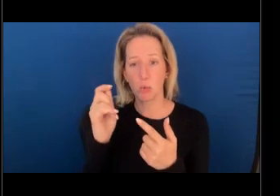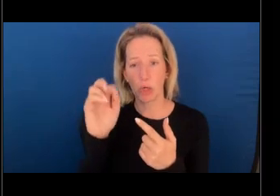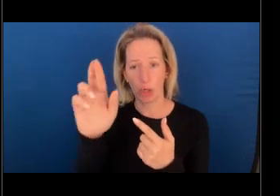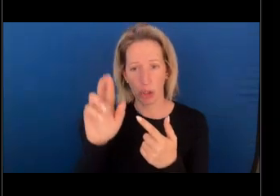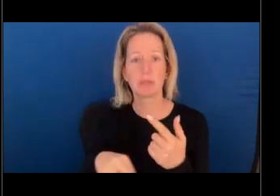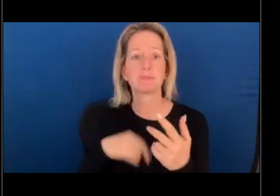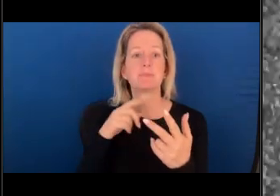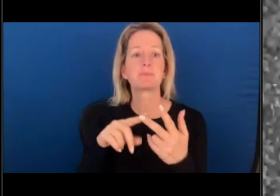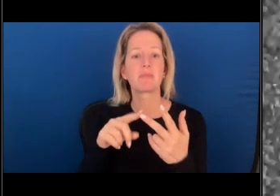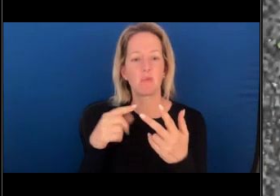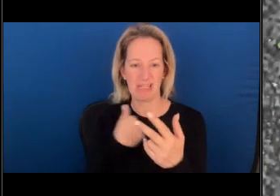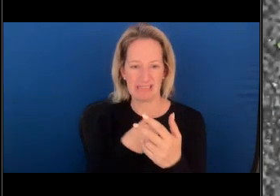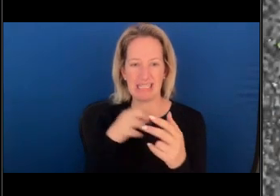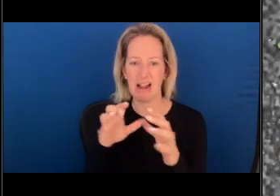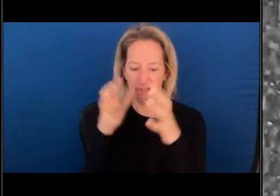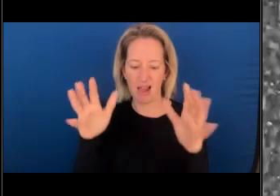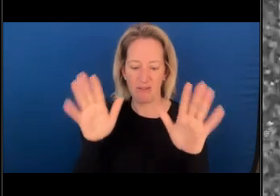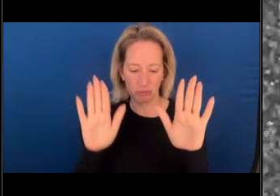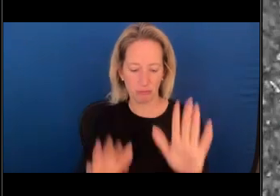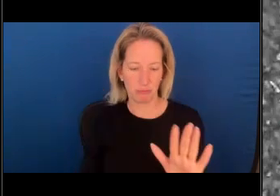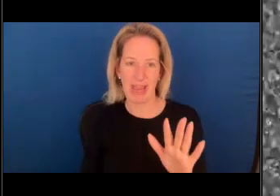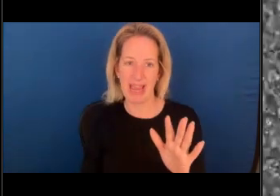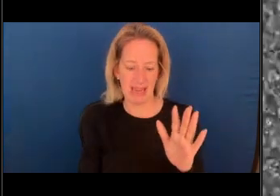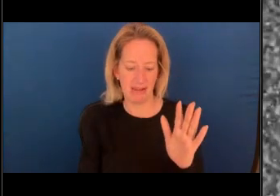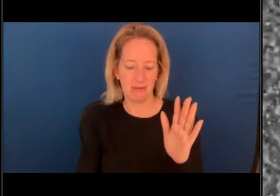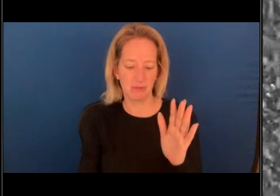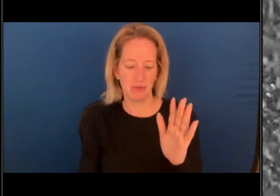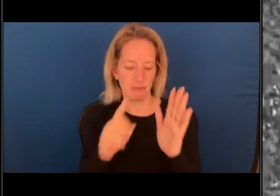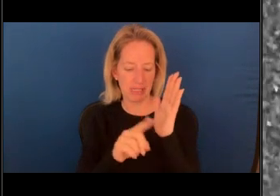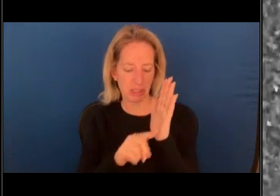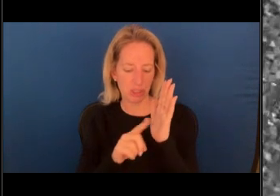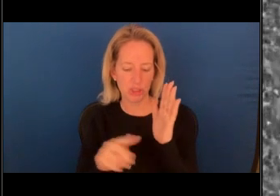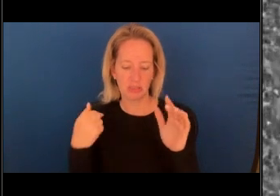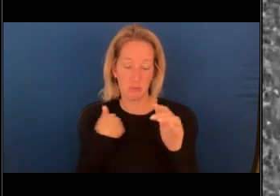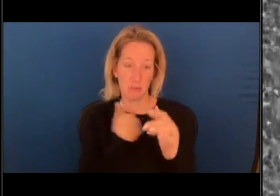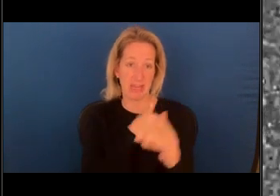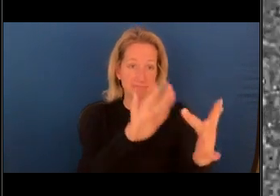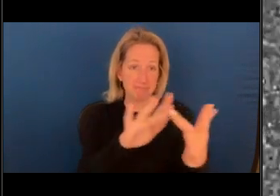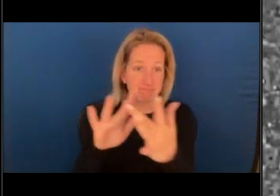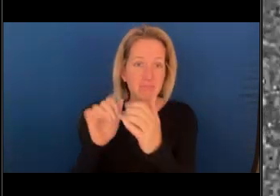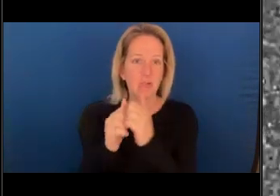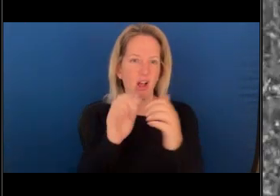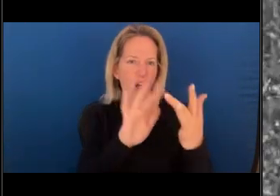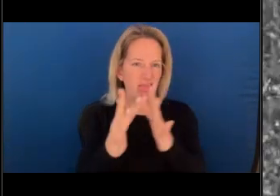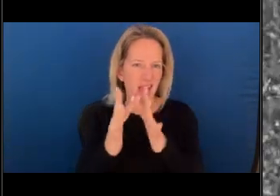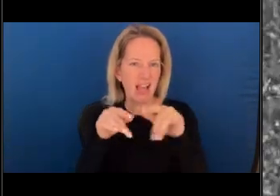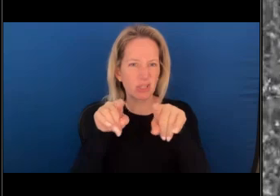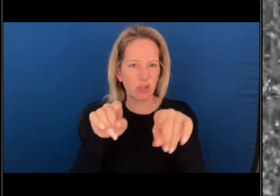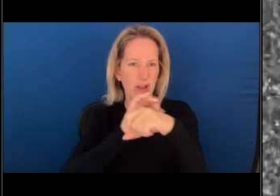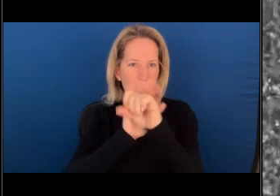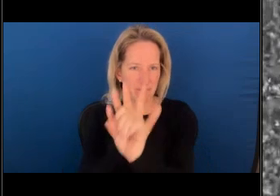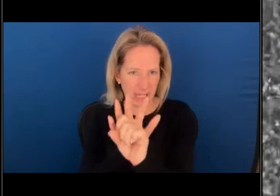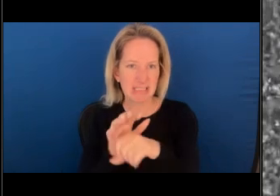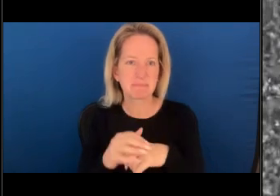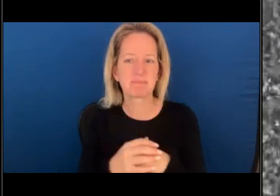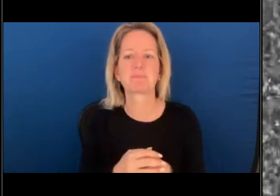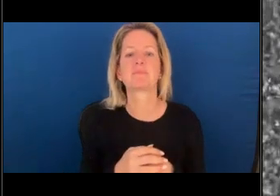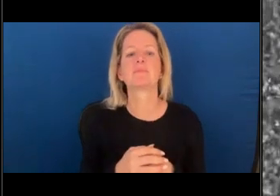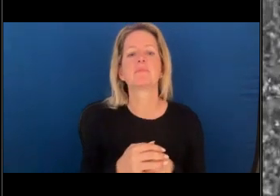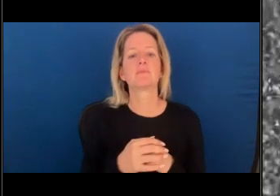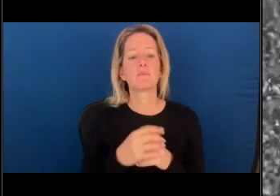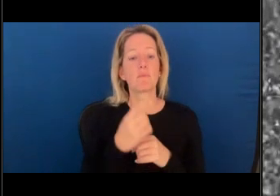great research. We reached classrooms with telepresence during COVID. It was a great project. But one of the things